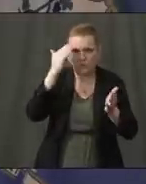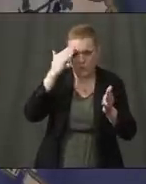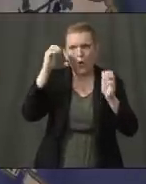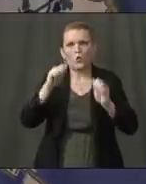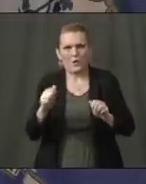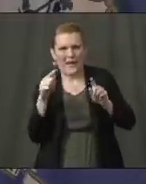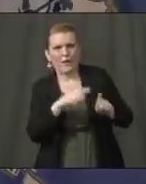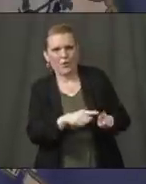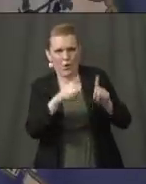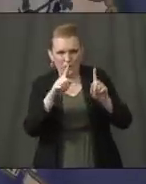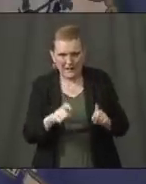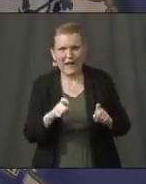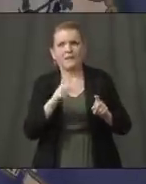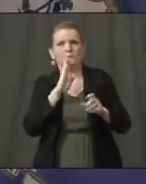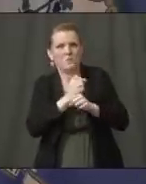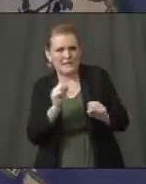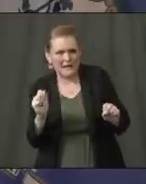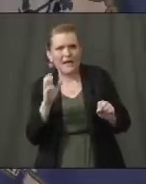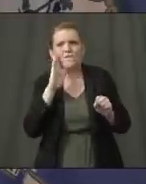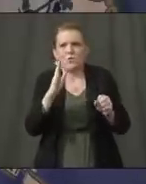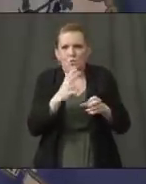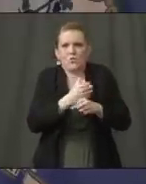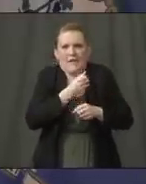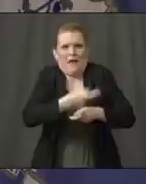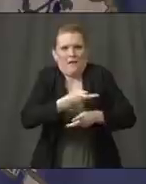get health care if they need it.